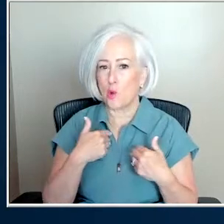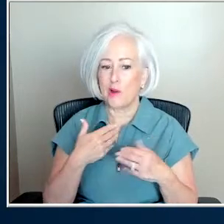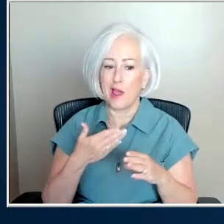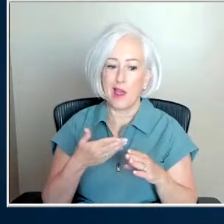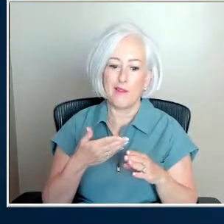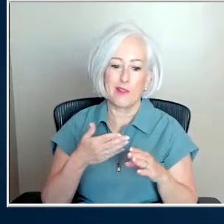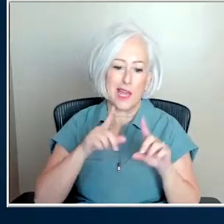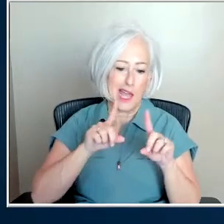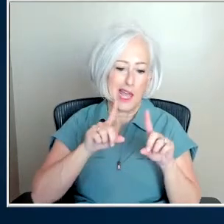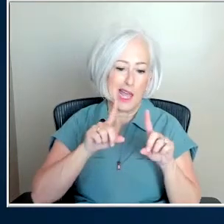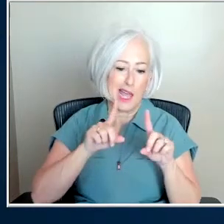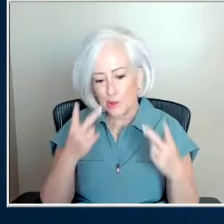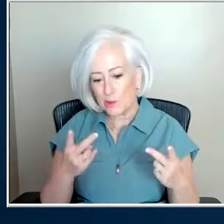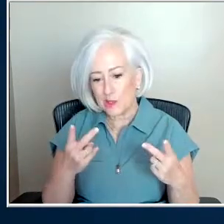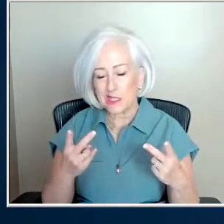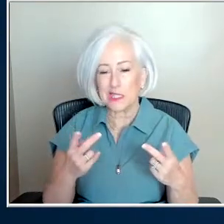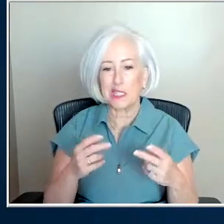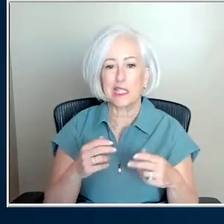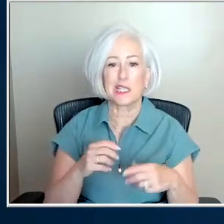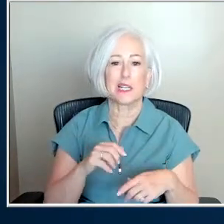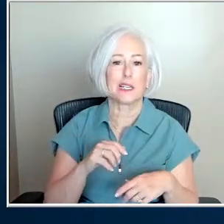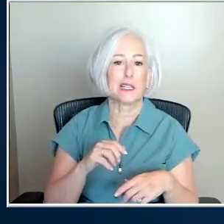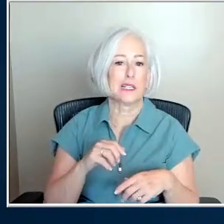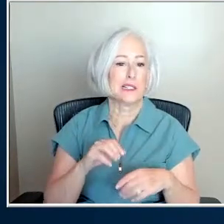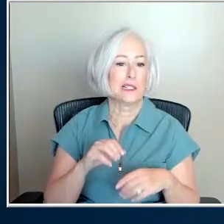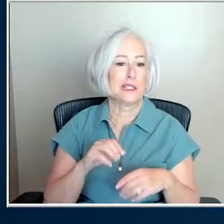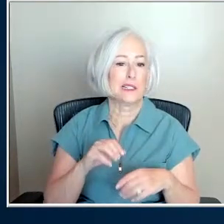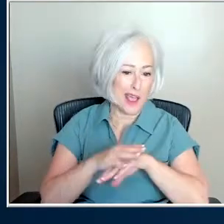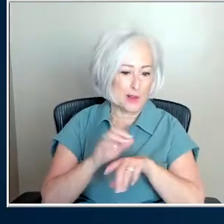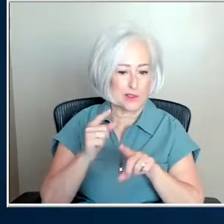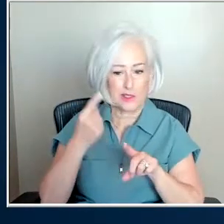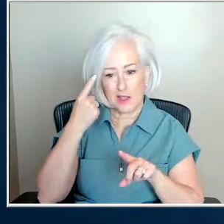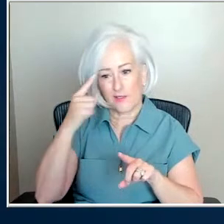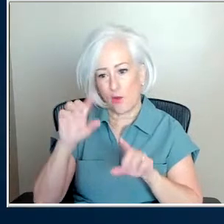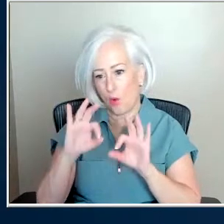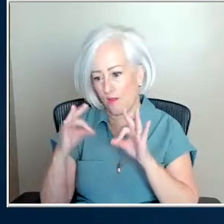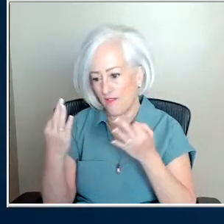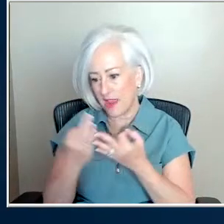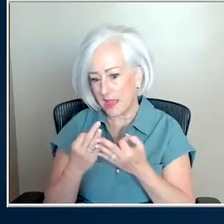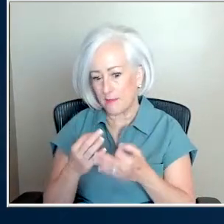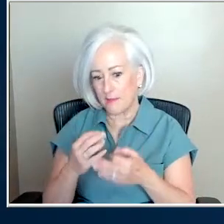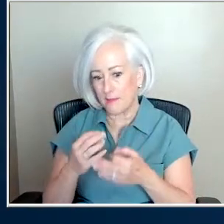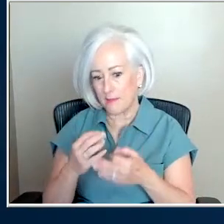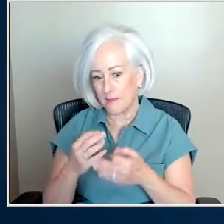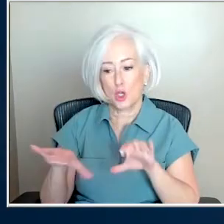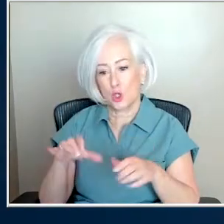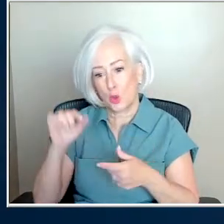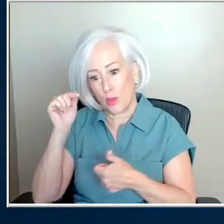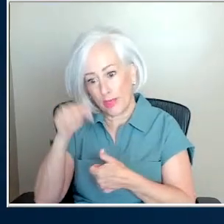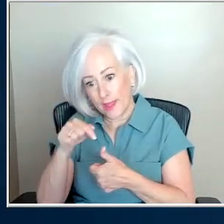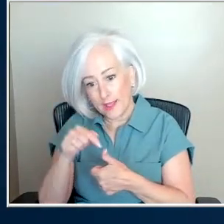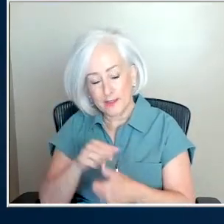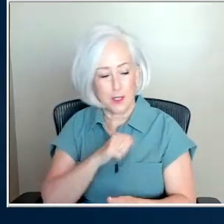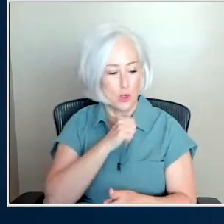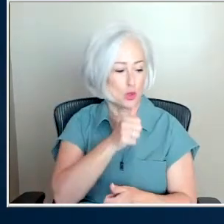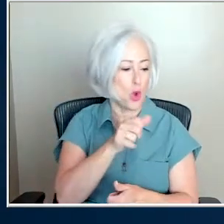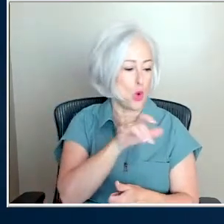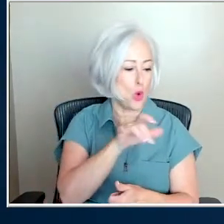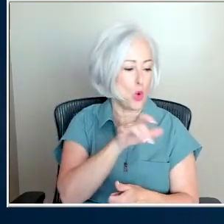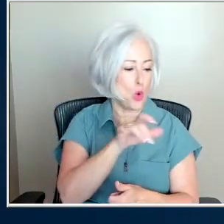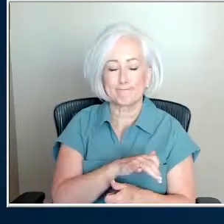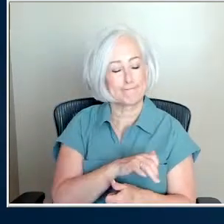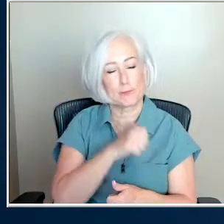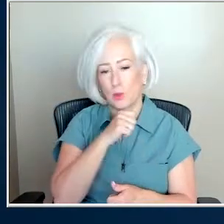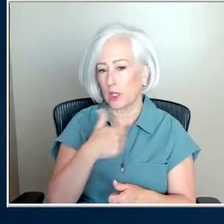very limited counseling we can do to her family members about what to not do and what to do. So it's one of those events that is hard